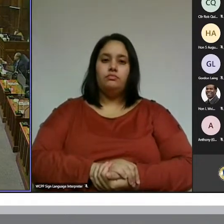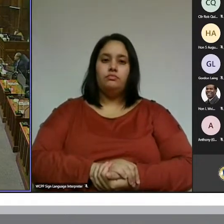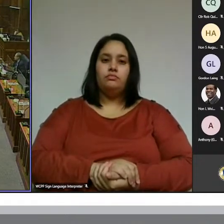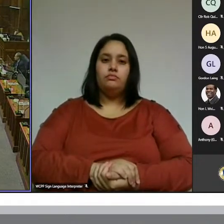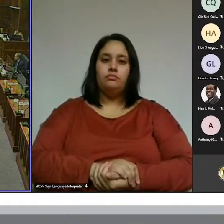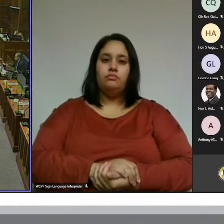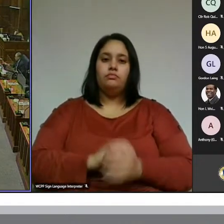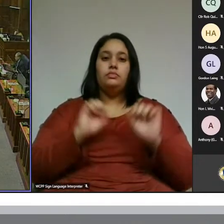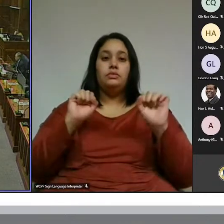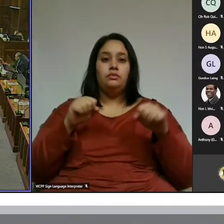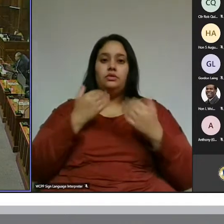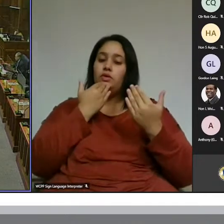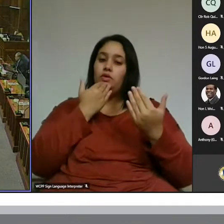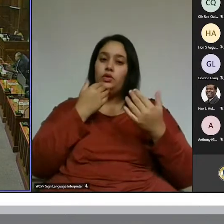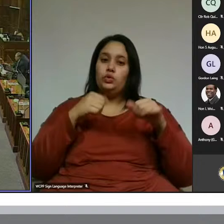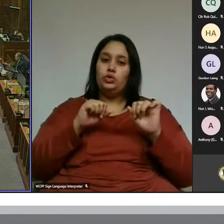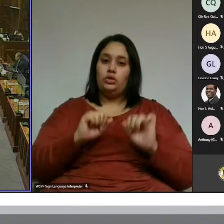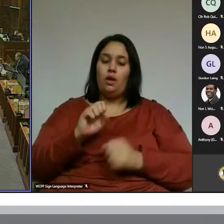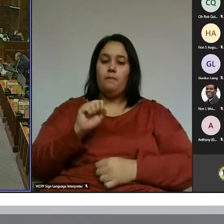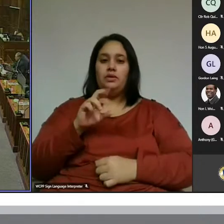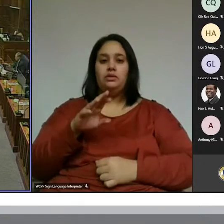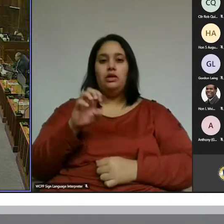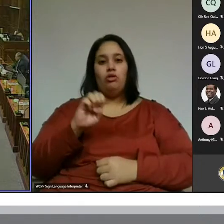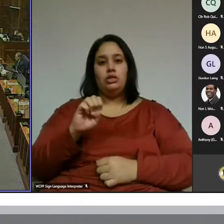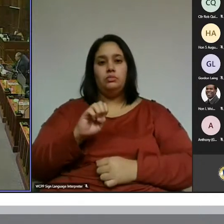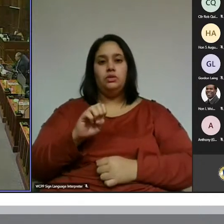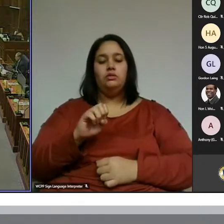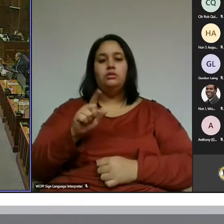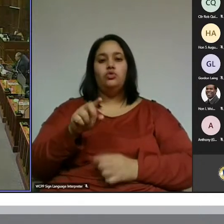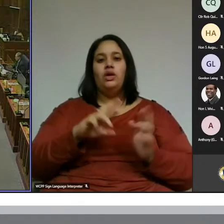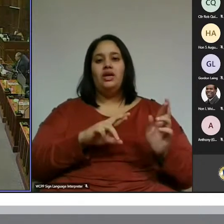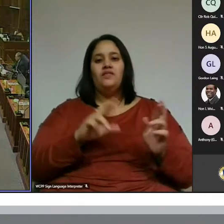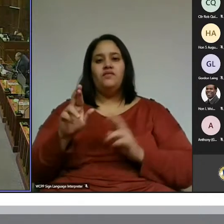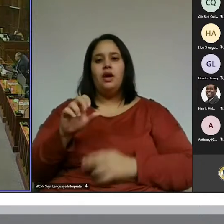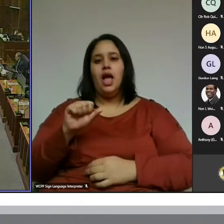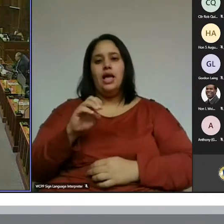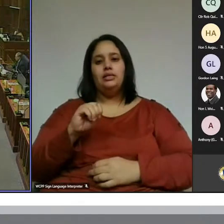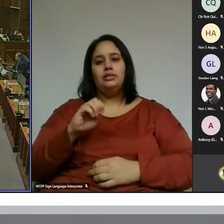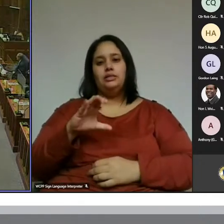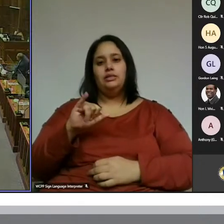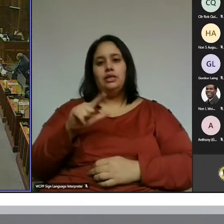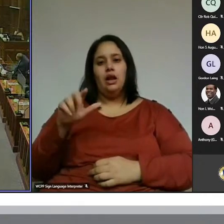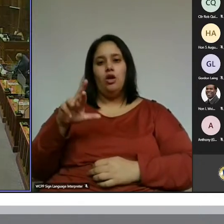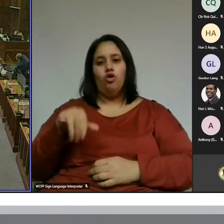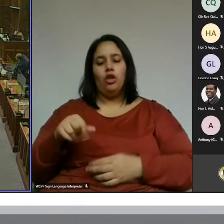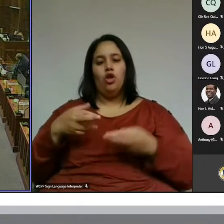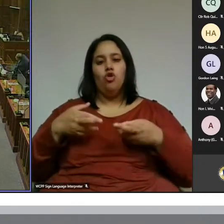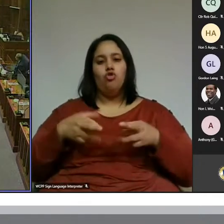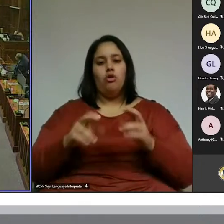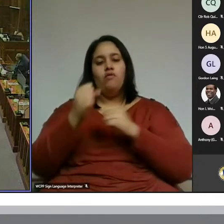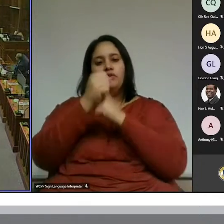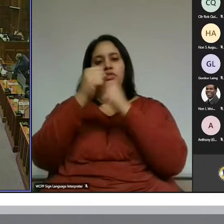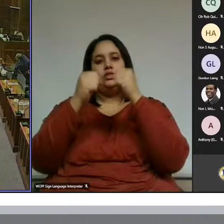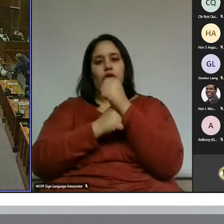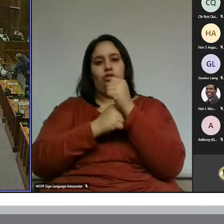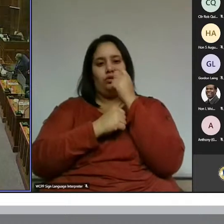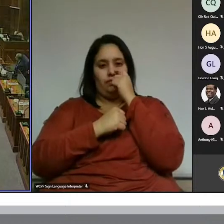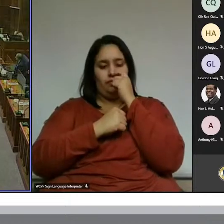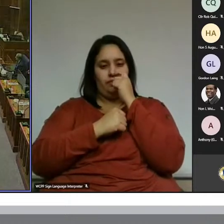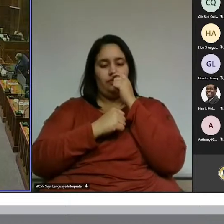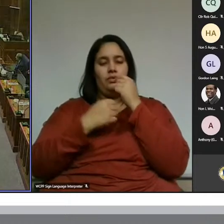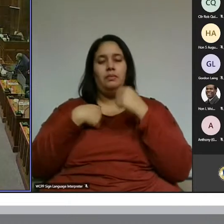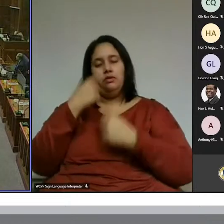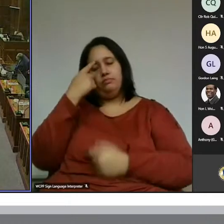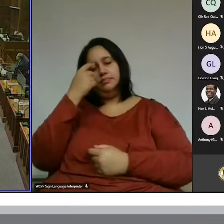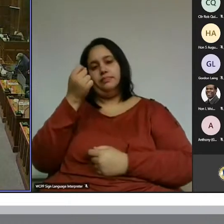Yes, thank you, Chair. Mr. Erasmus' reference to ancillary road infrastructure just made me